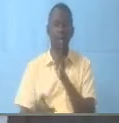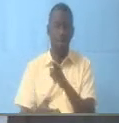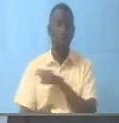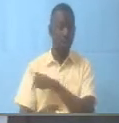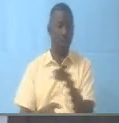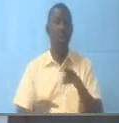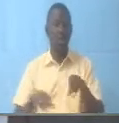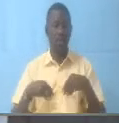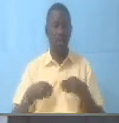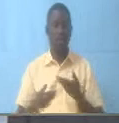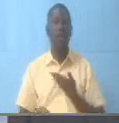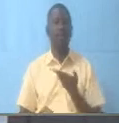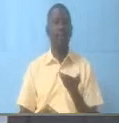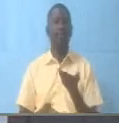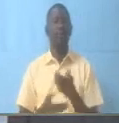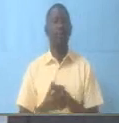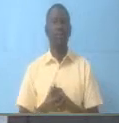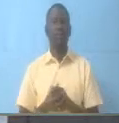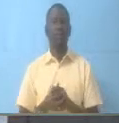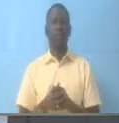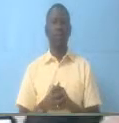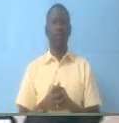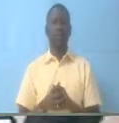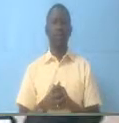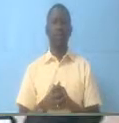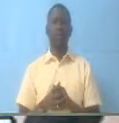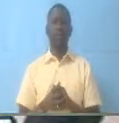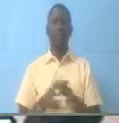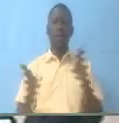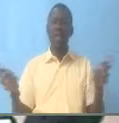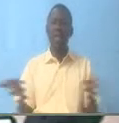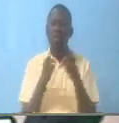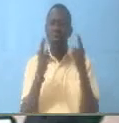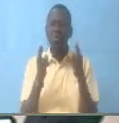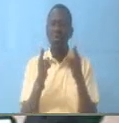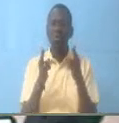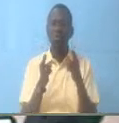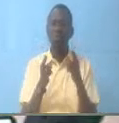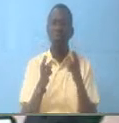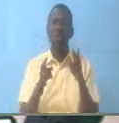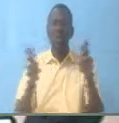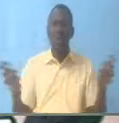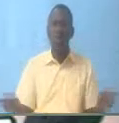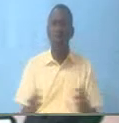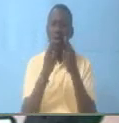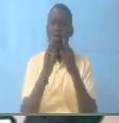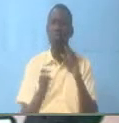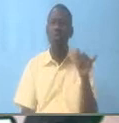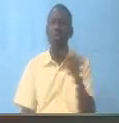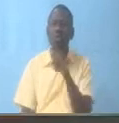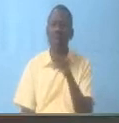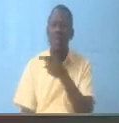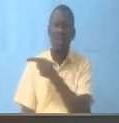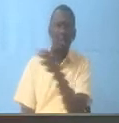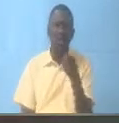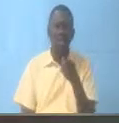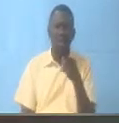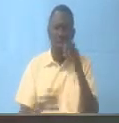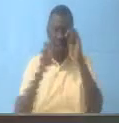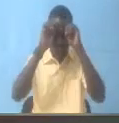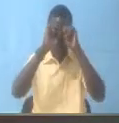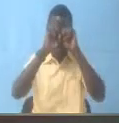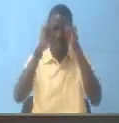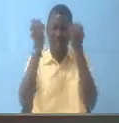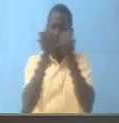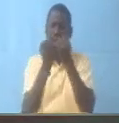nañ report bi tamit. Which recommendations exactly were they not happy with? Ban ci ndigal yi ngeen joxe woon moom lañ kontaanut.